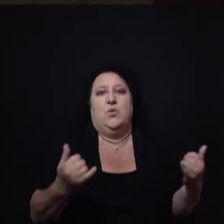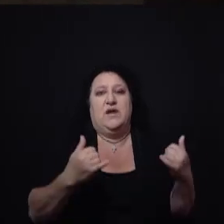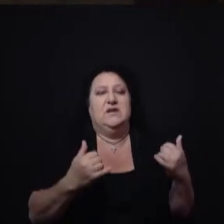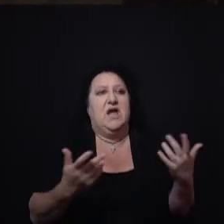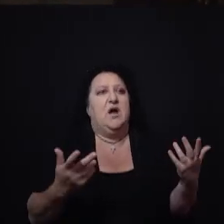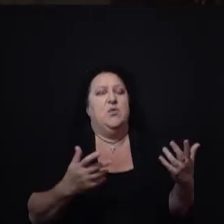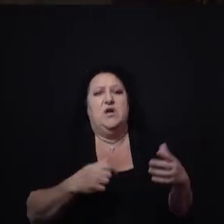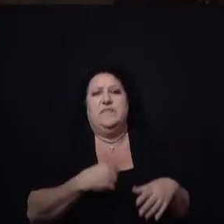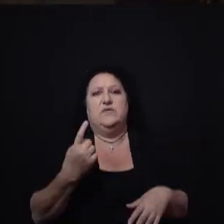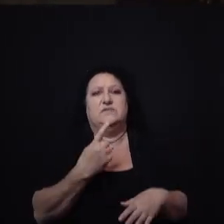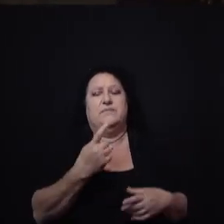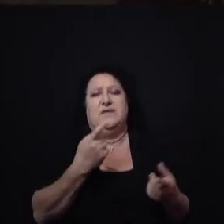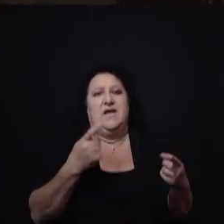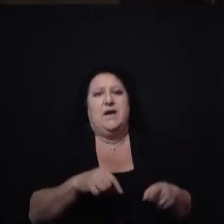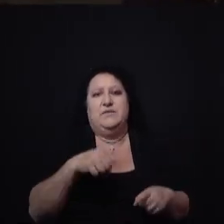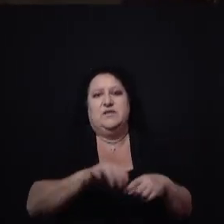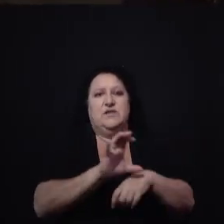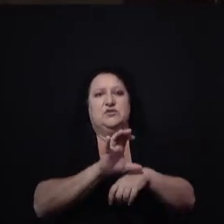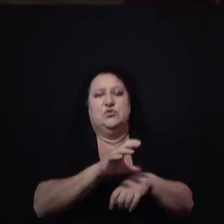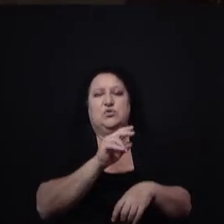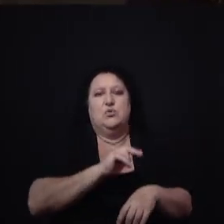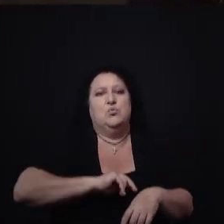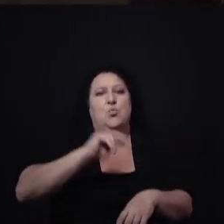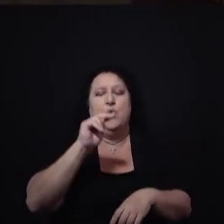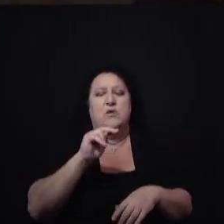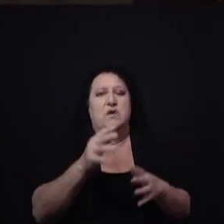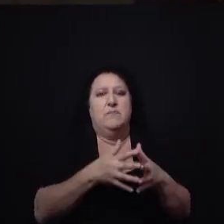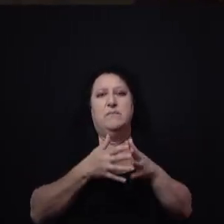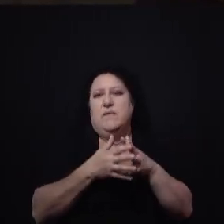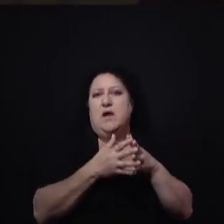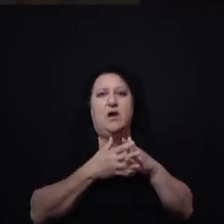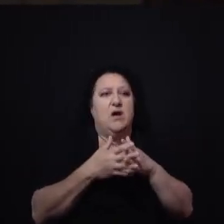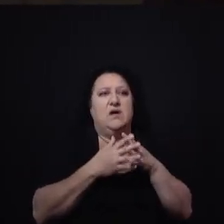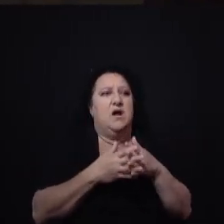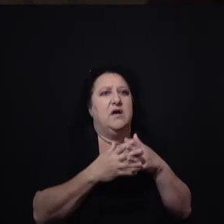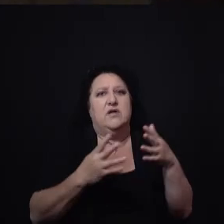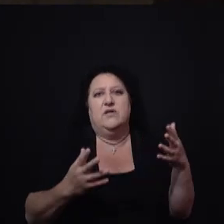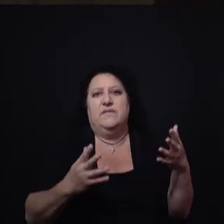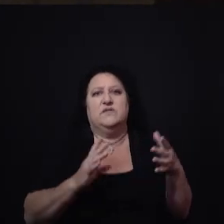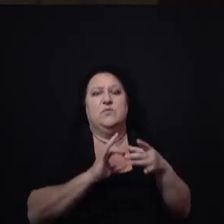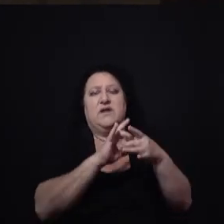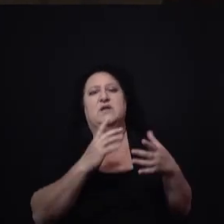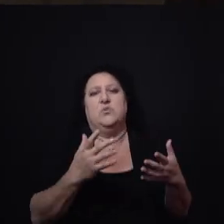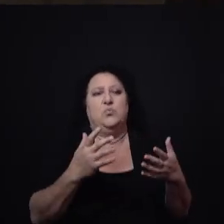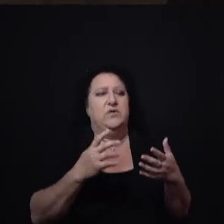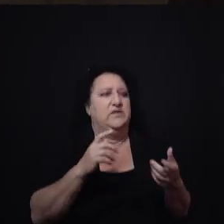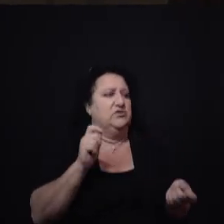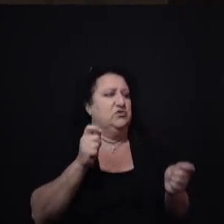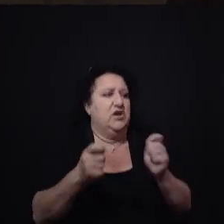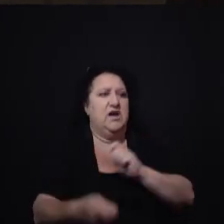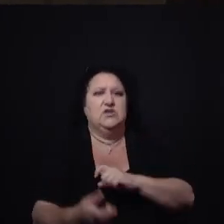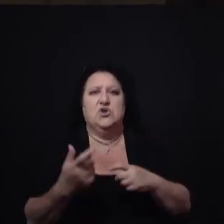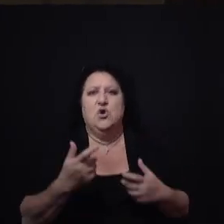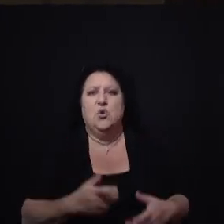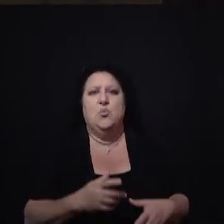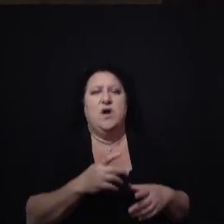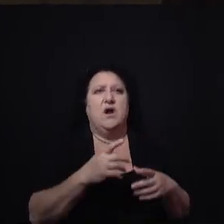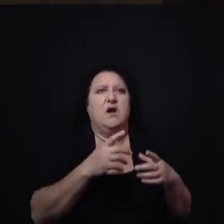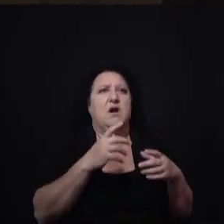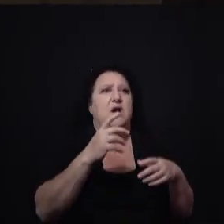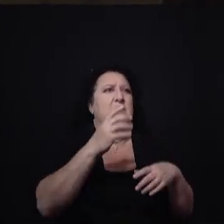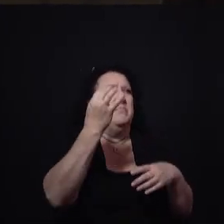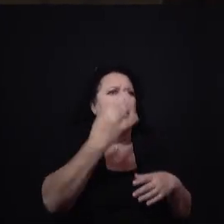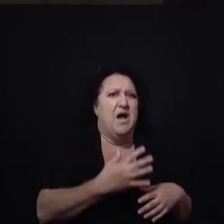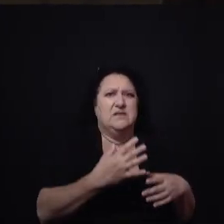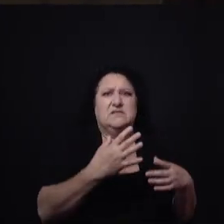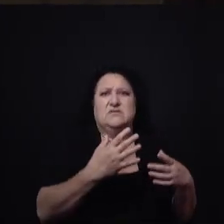in the church in North America where we are watching pastor after pastor after pastor, leader after leader after leader be called under the carpet for sins that happened 10, 20